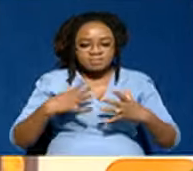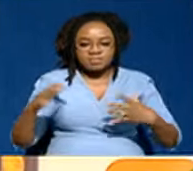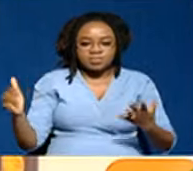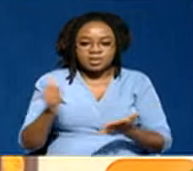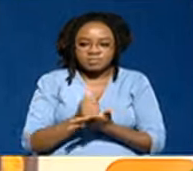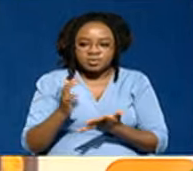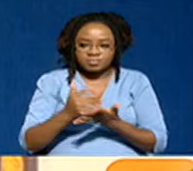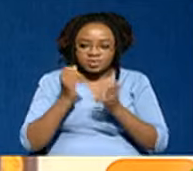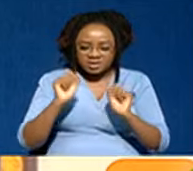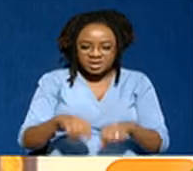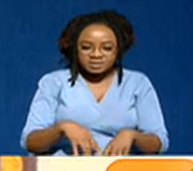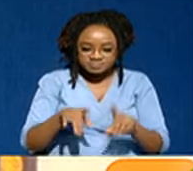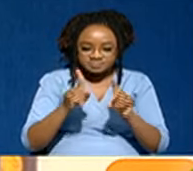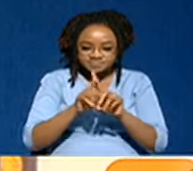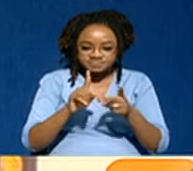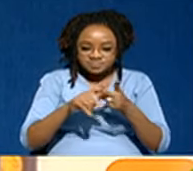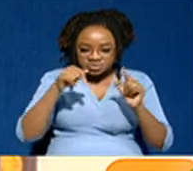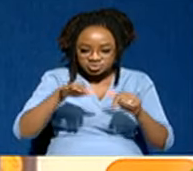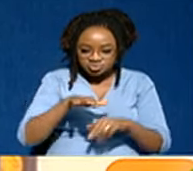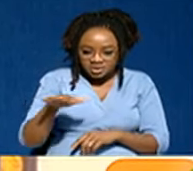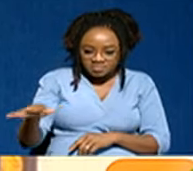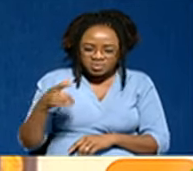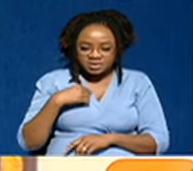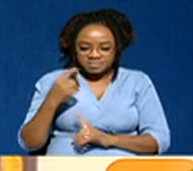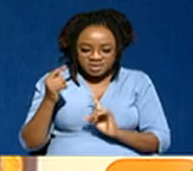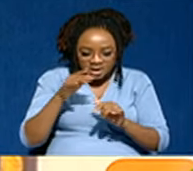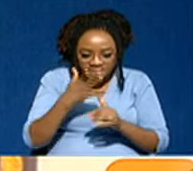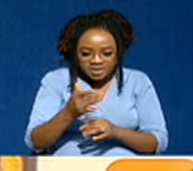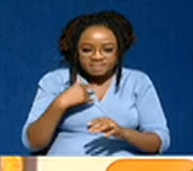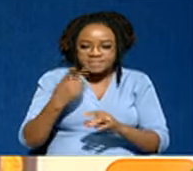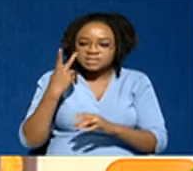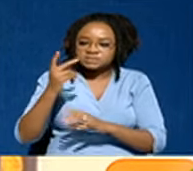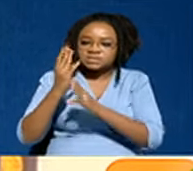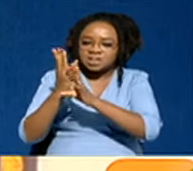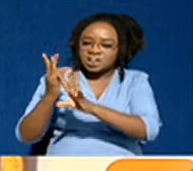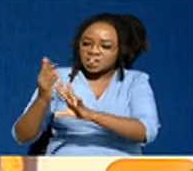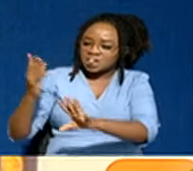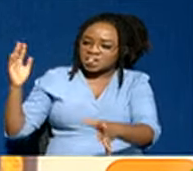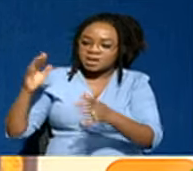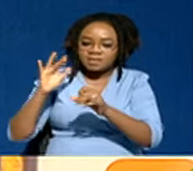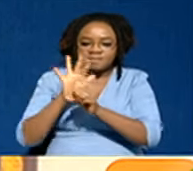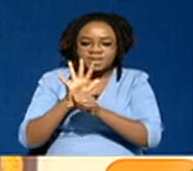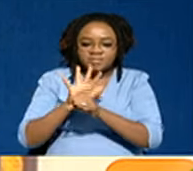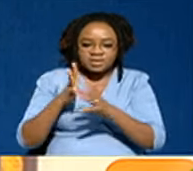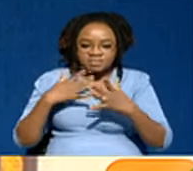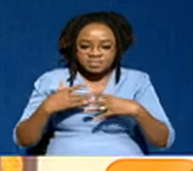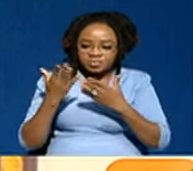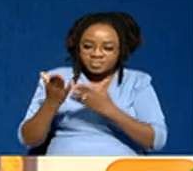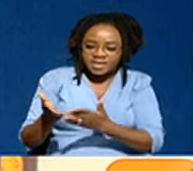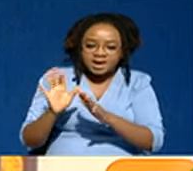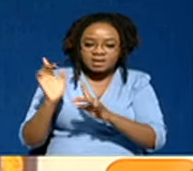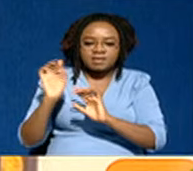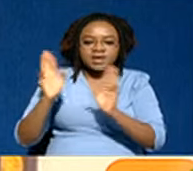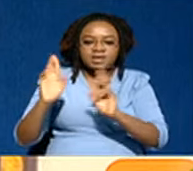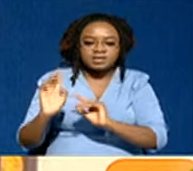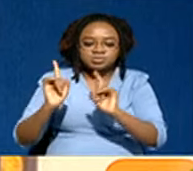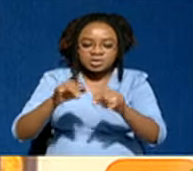doctor. And this morning, on my way here, I noticed several queues